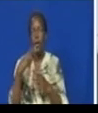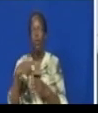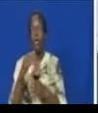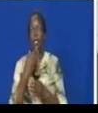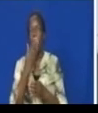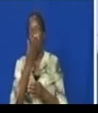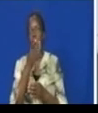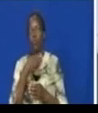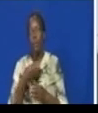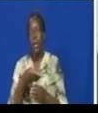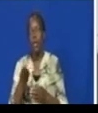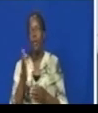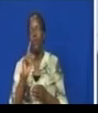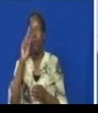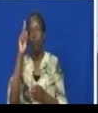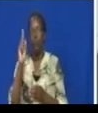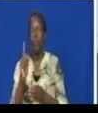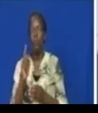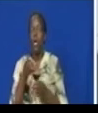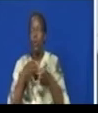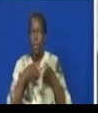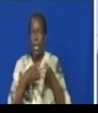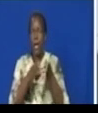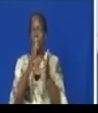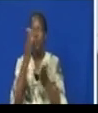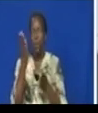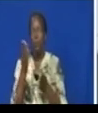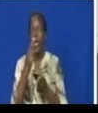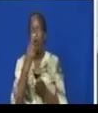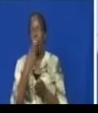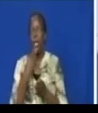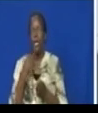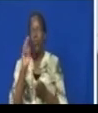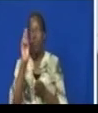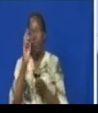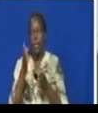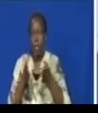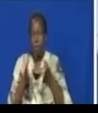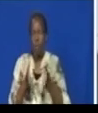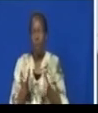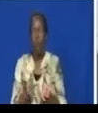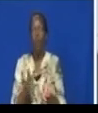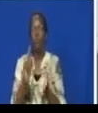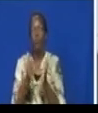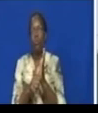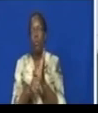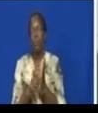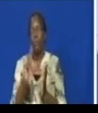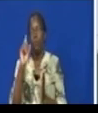a given question. Now, straight to it, I want us to look at the first problem. The first problem